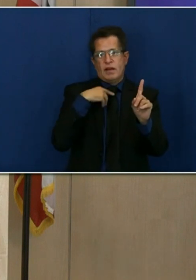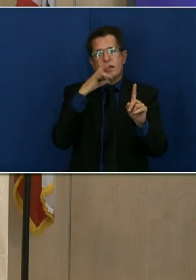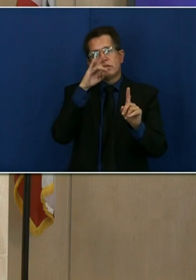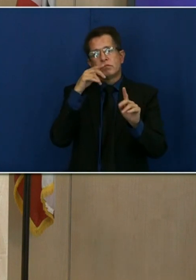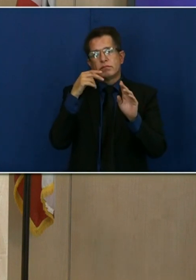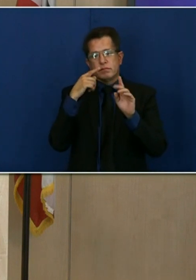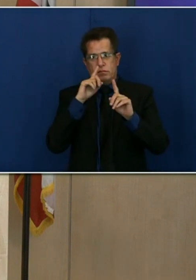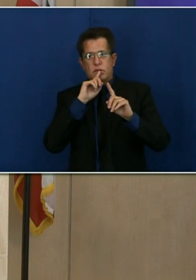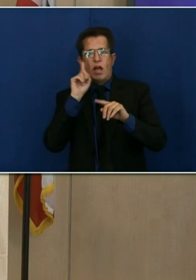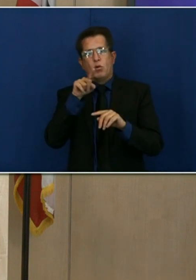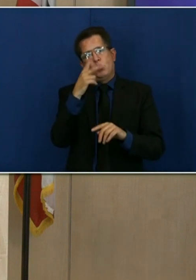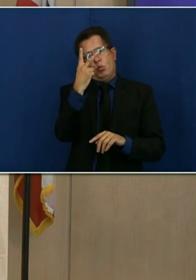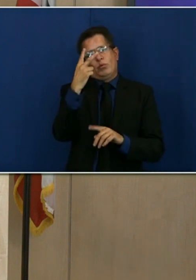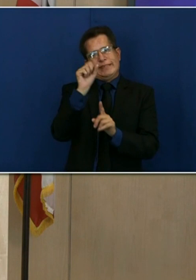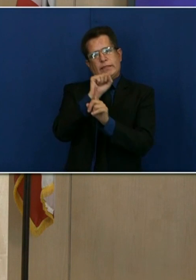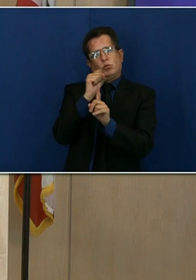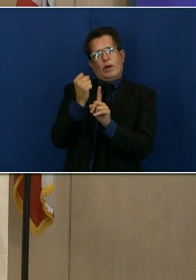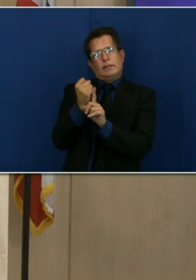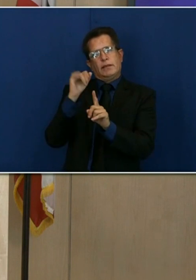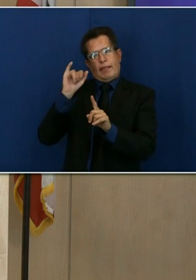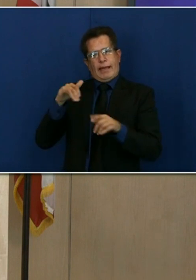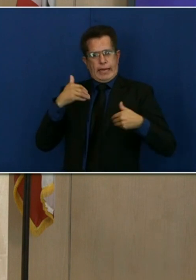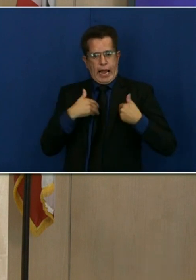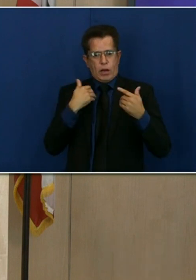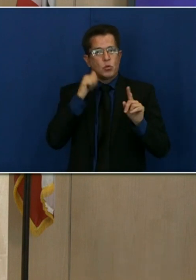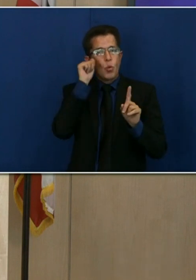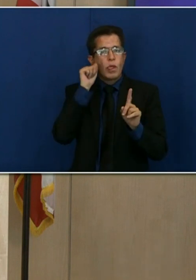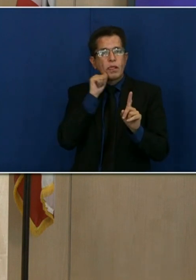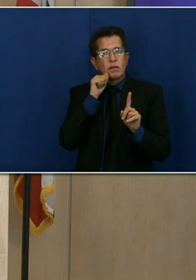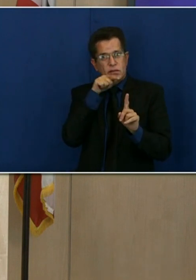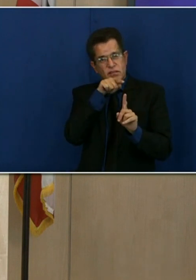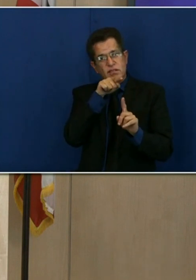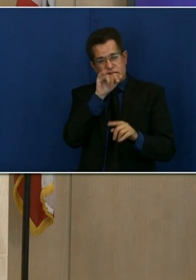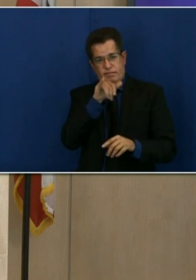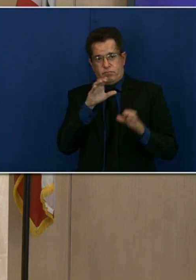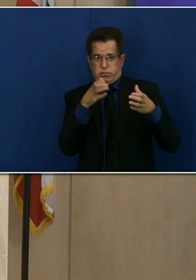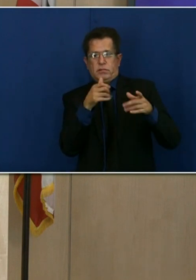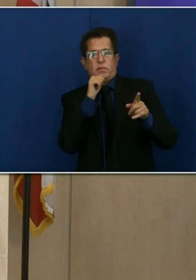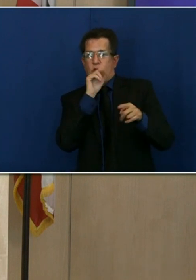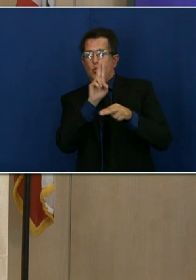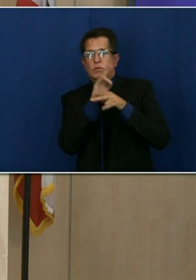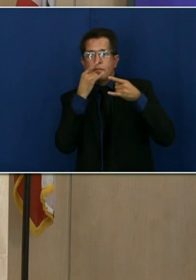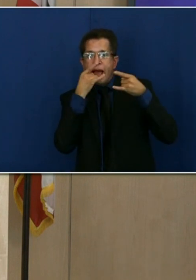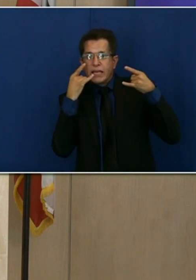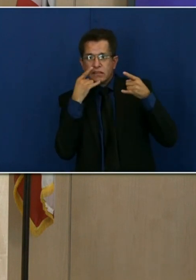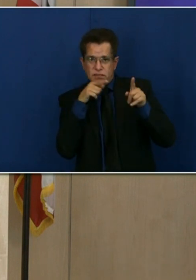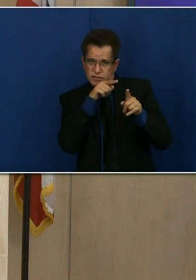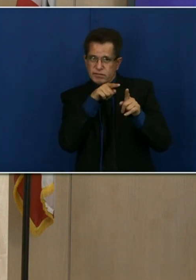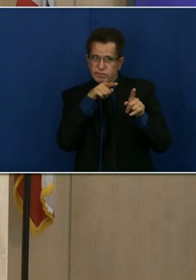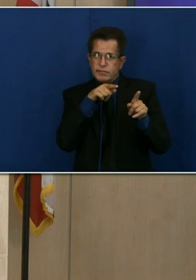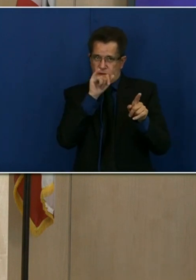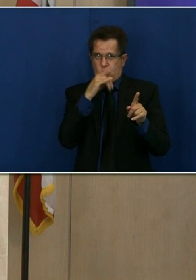2 situations, the young adults not wearing facial coverings and not adhering to